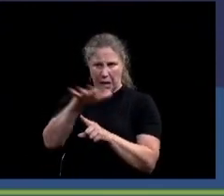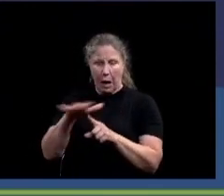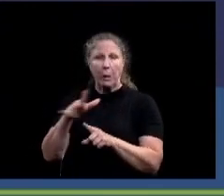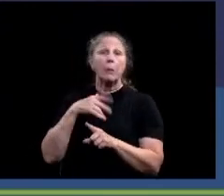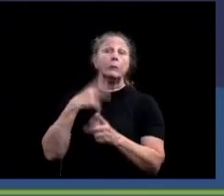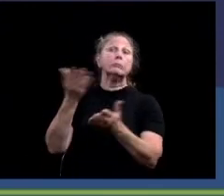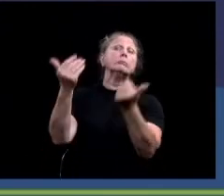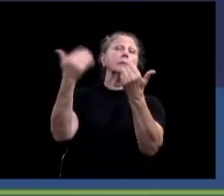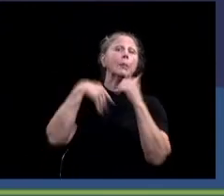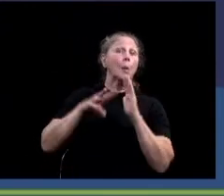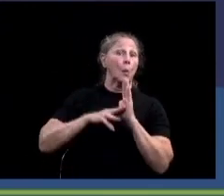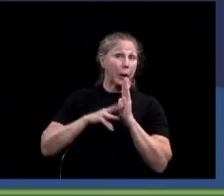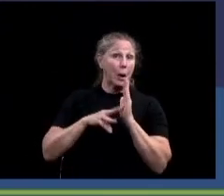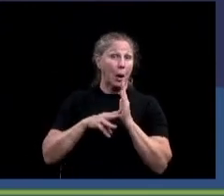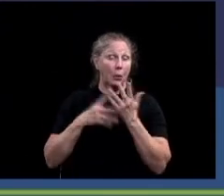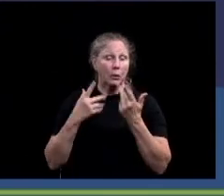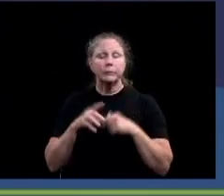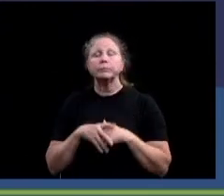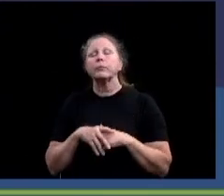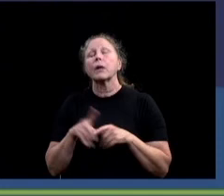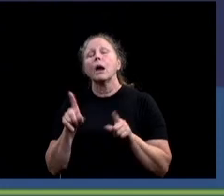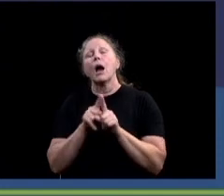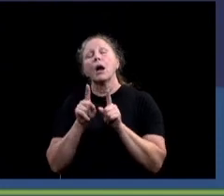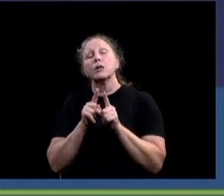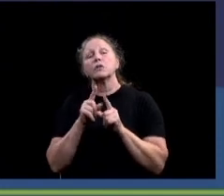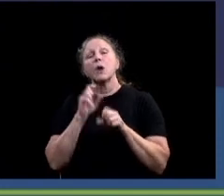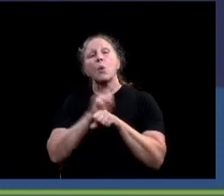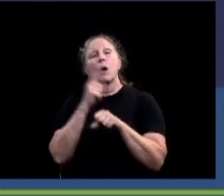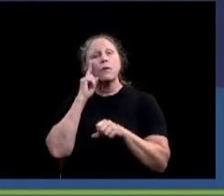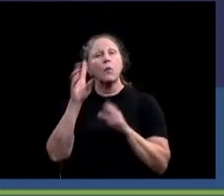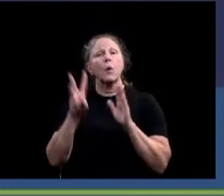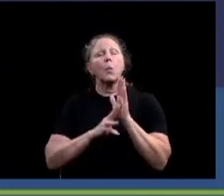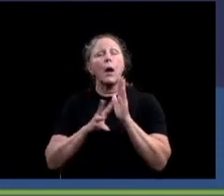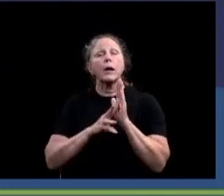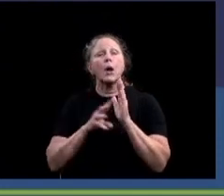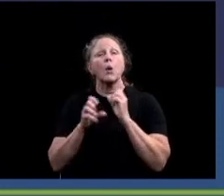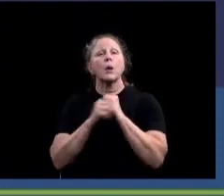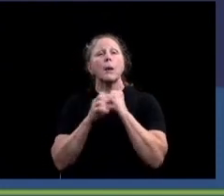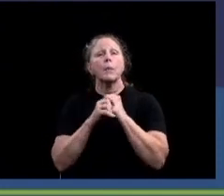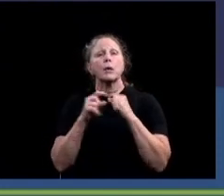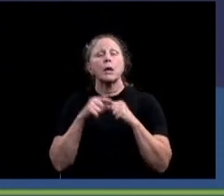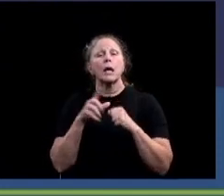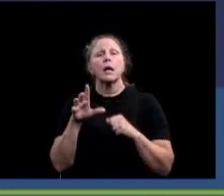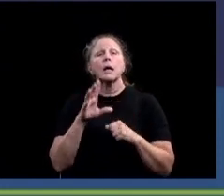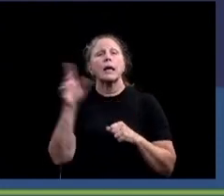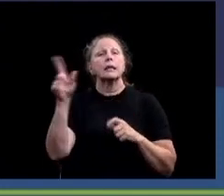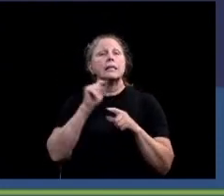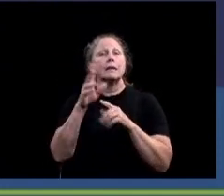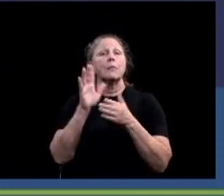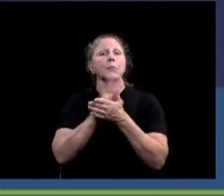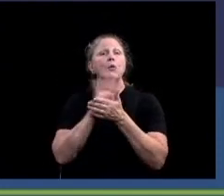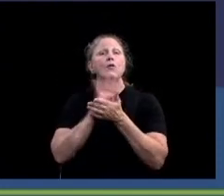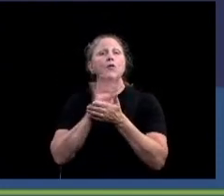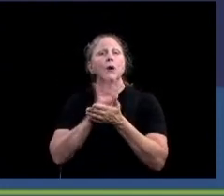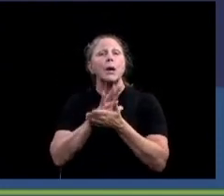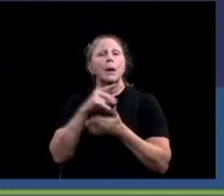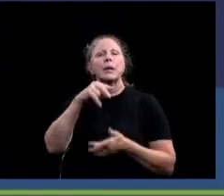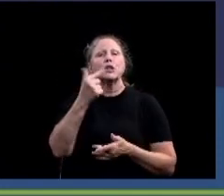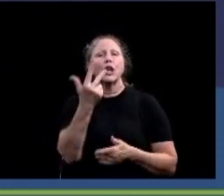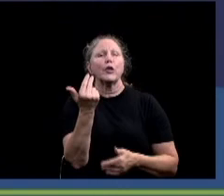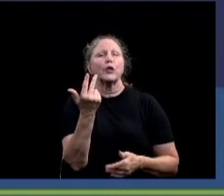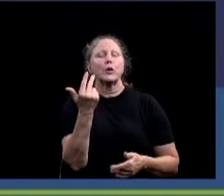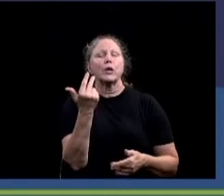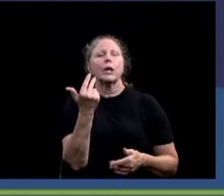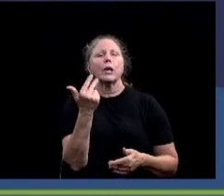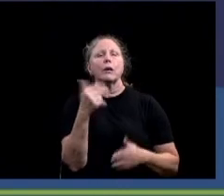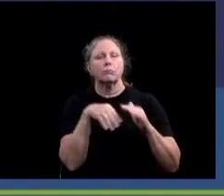for Waco commercial at the local cinemas at PG-13 and below